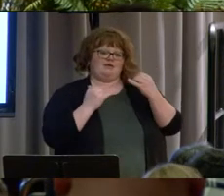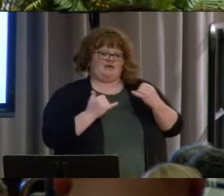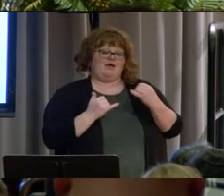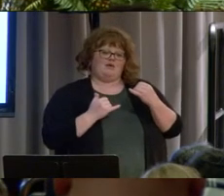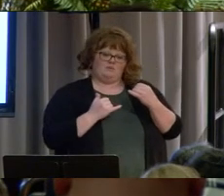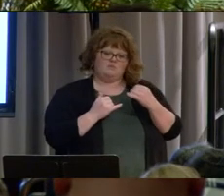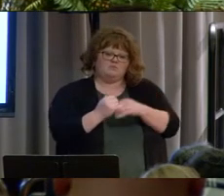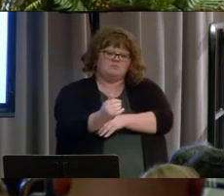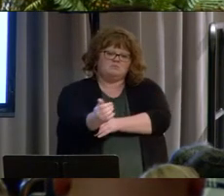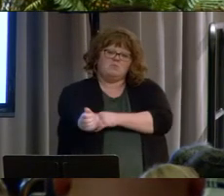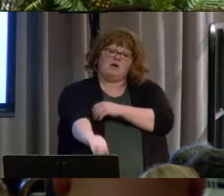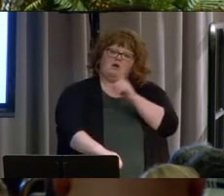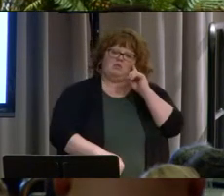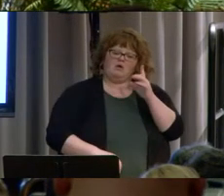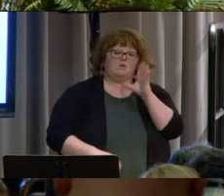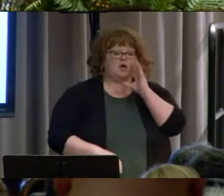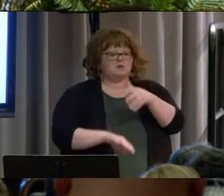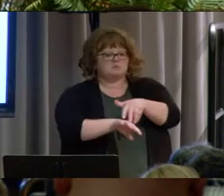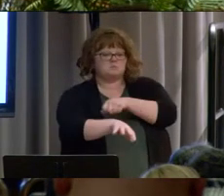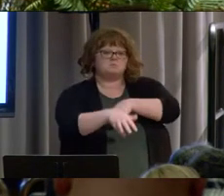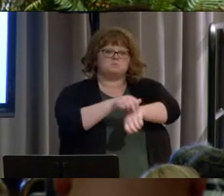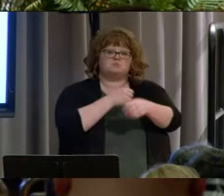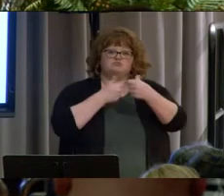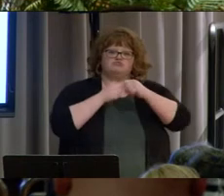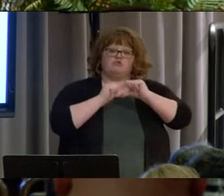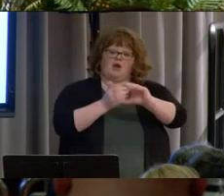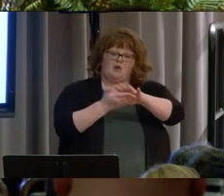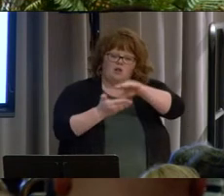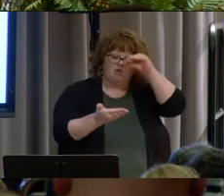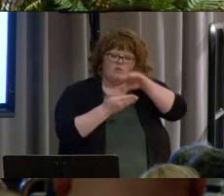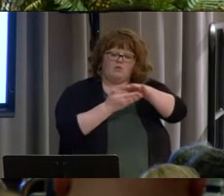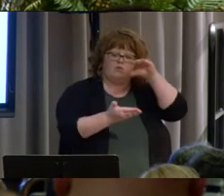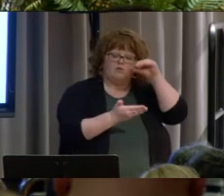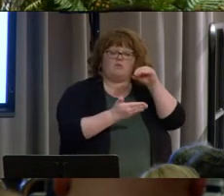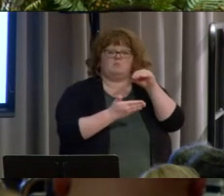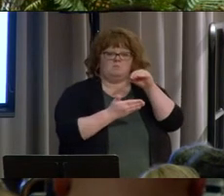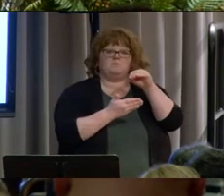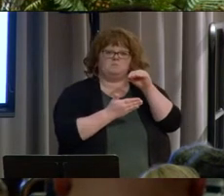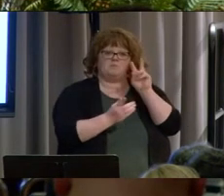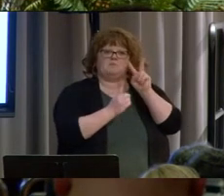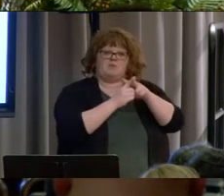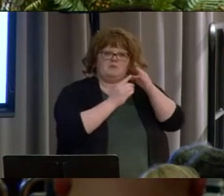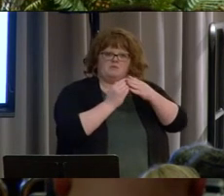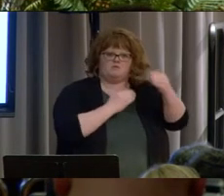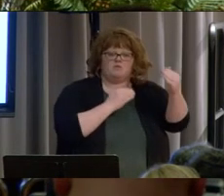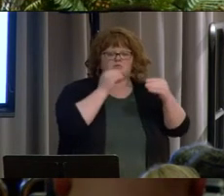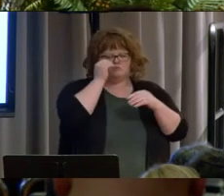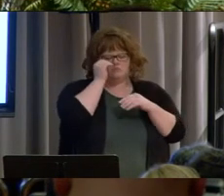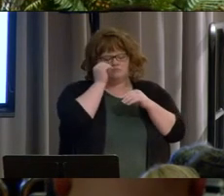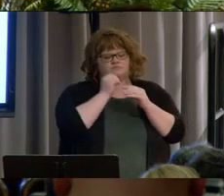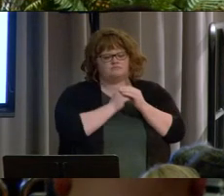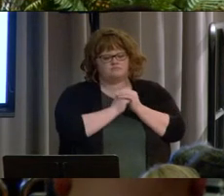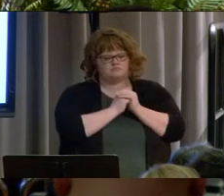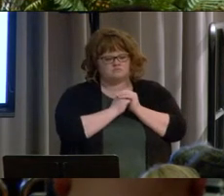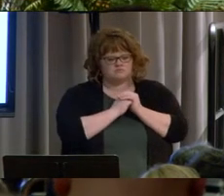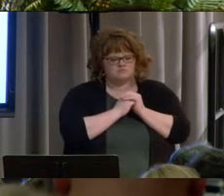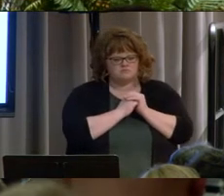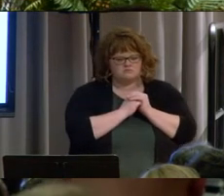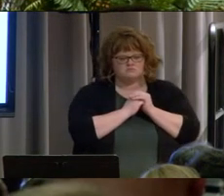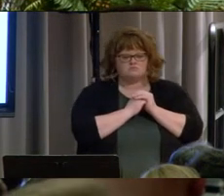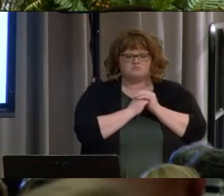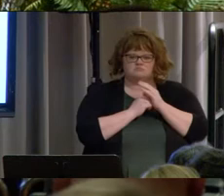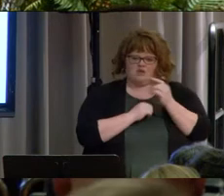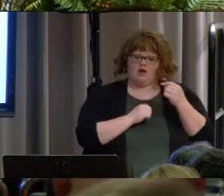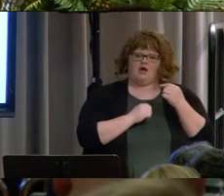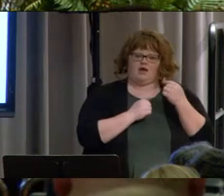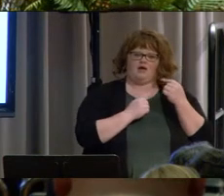would certainly try to do my best to learn from what everyone who had taught me would want me to say going forward, and I assimilated